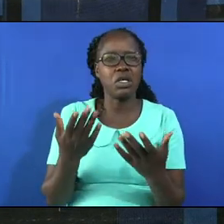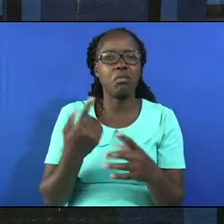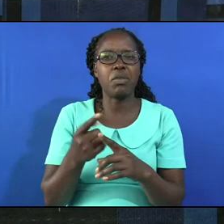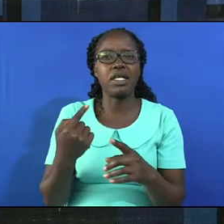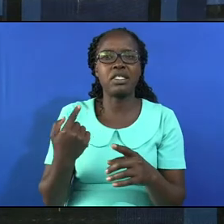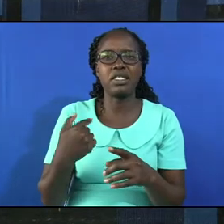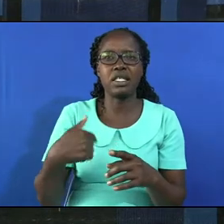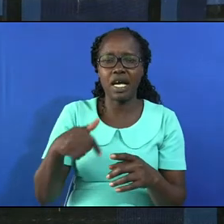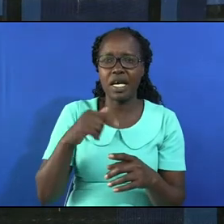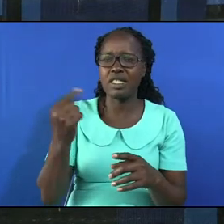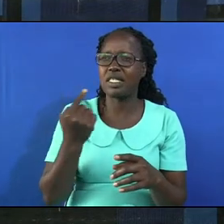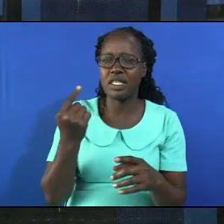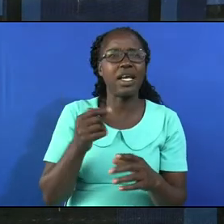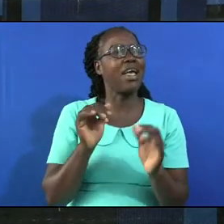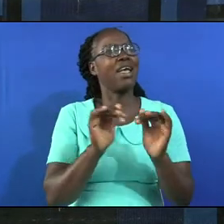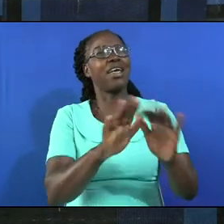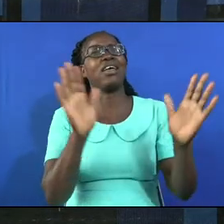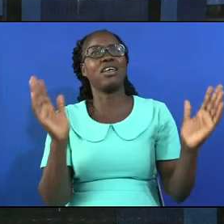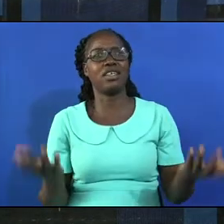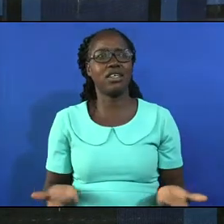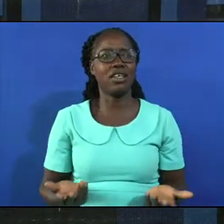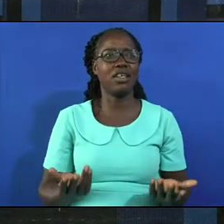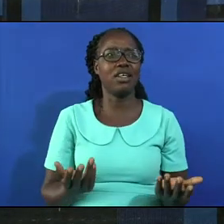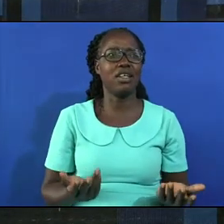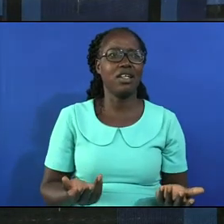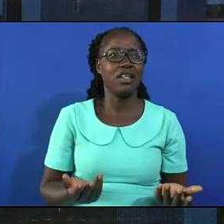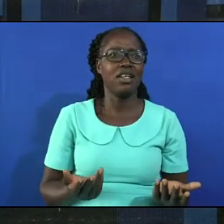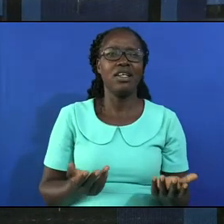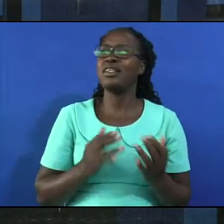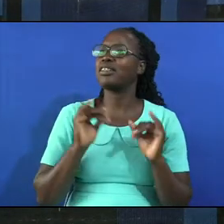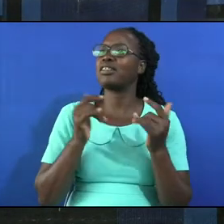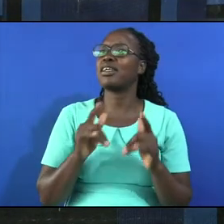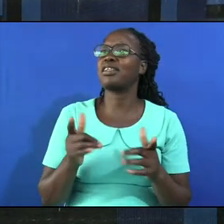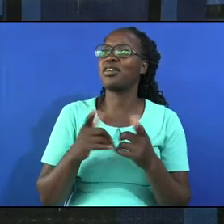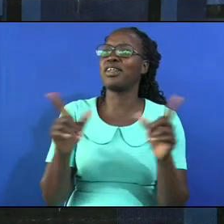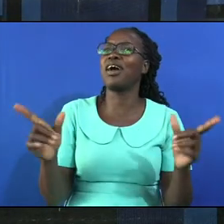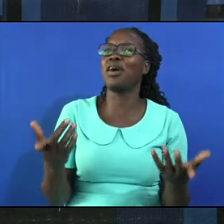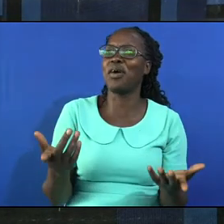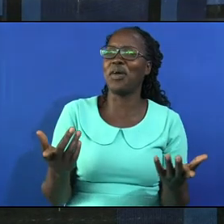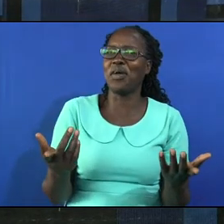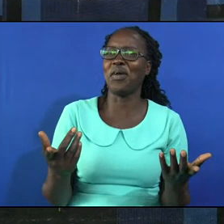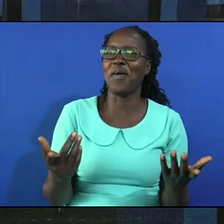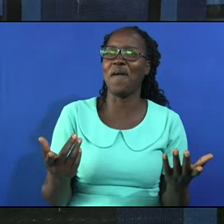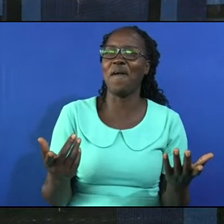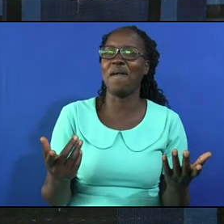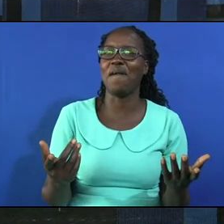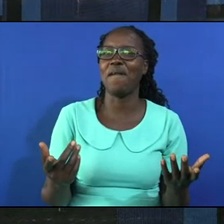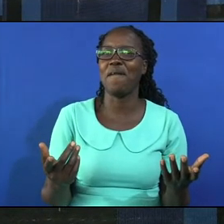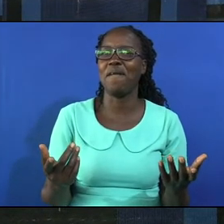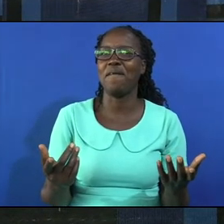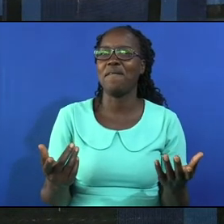us who are single people, hey! Is this a new punctuation in language?